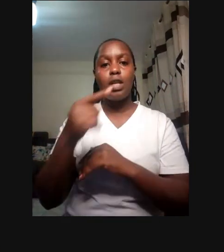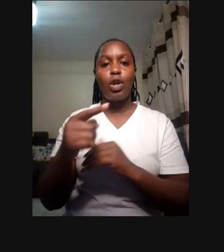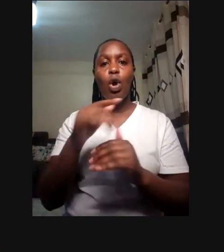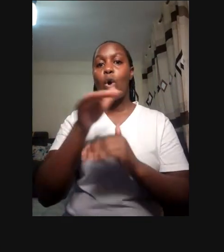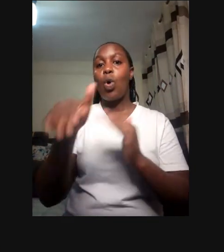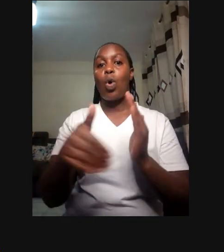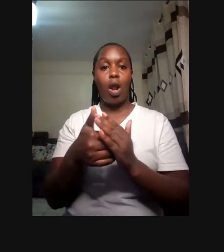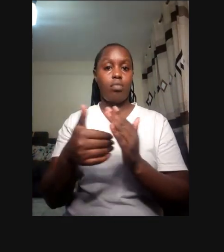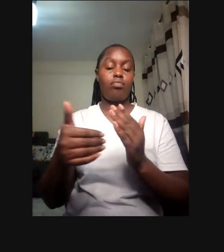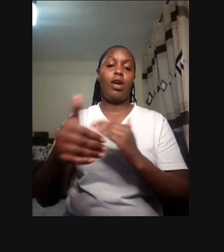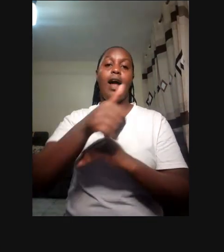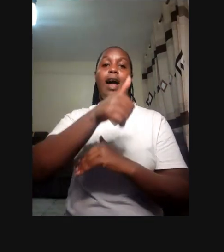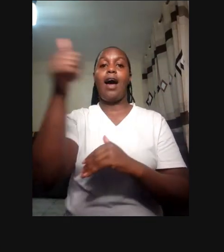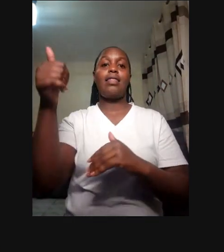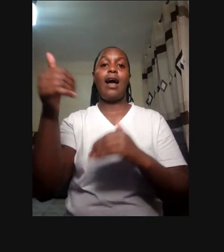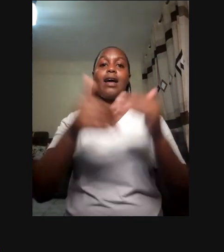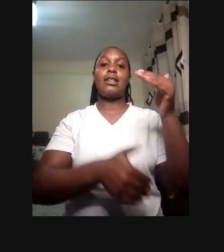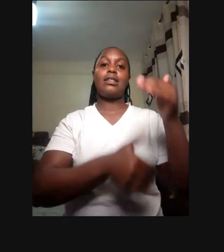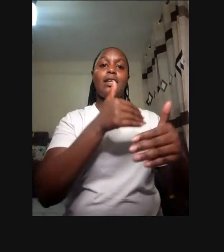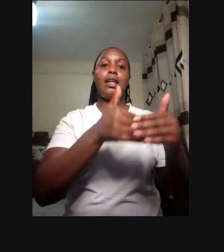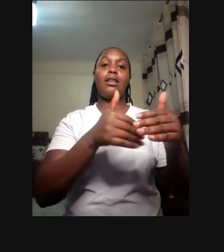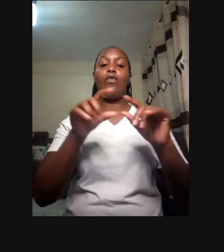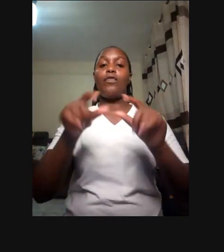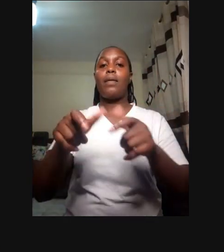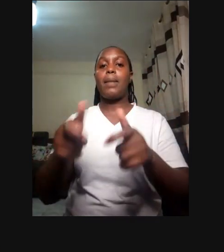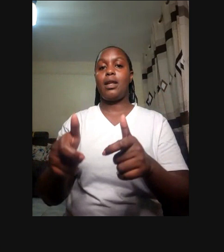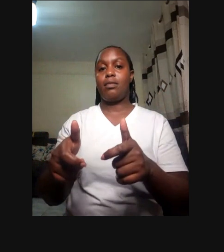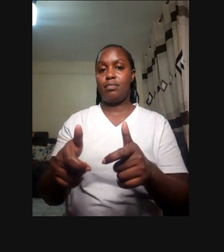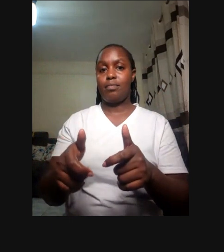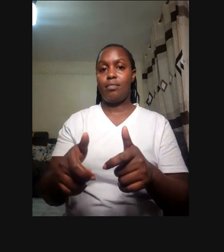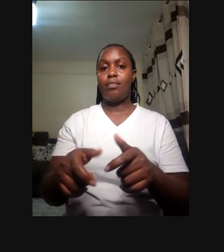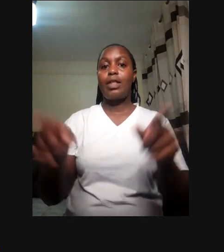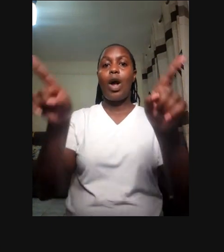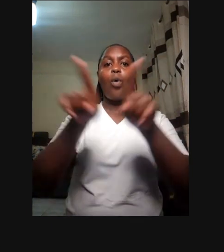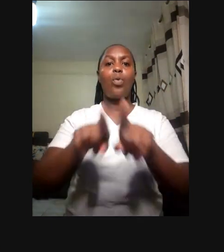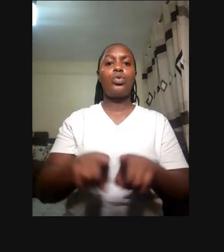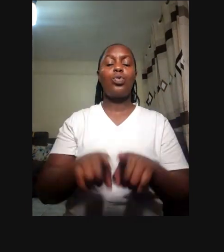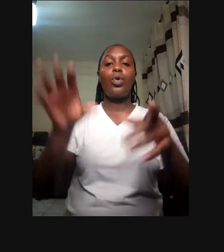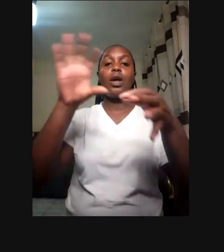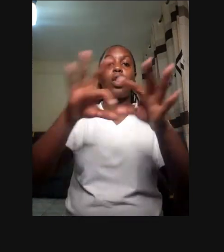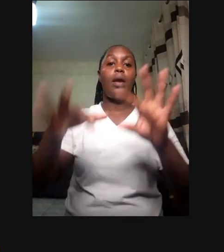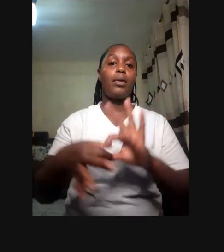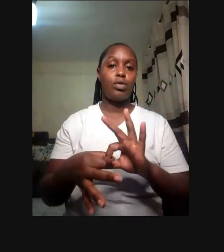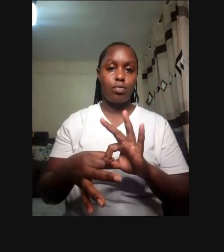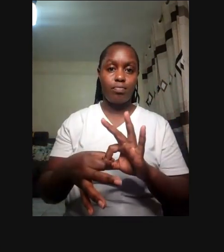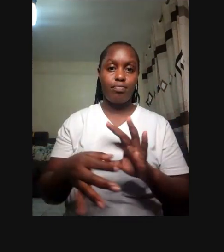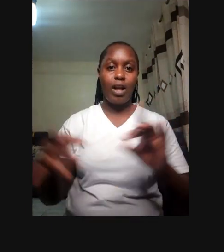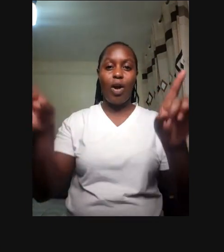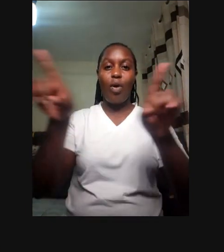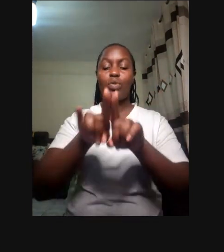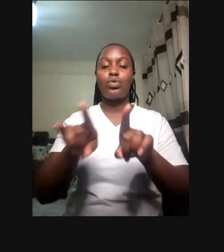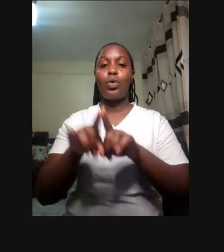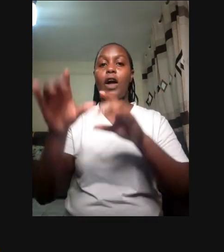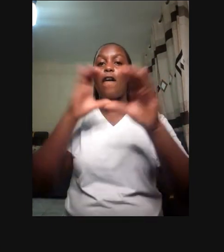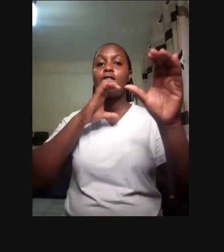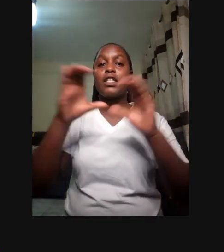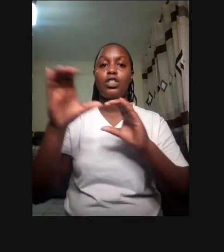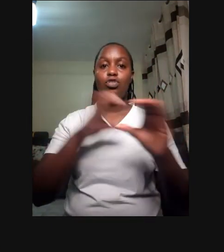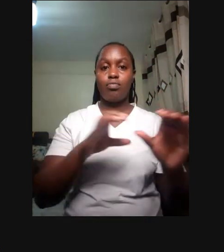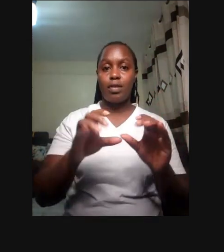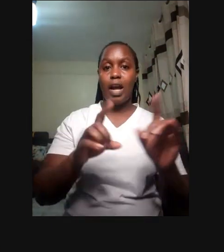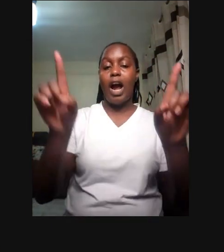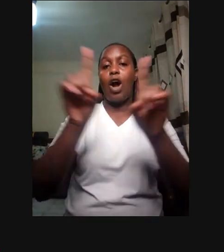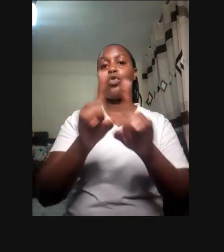media, are on that platform, are in those collaborations, are in those conversations, and are in